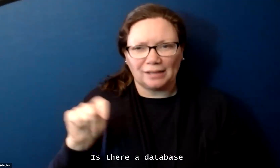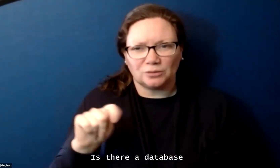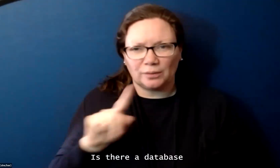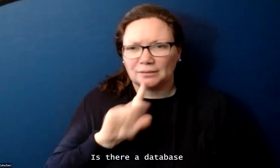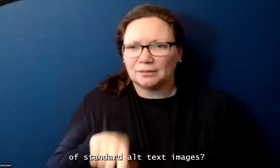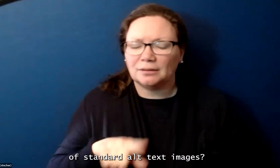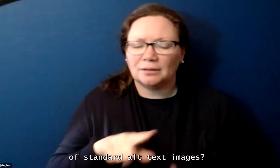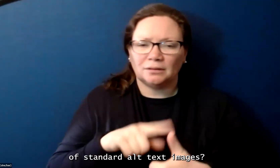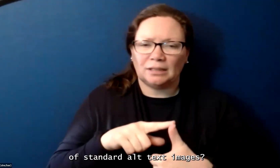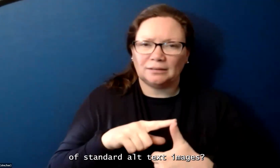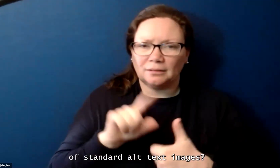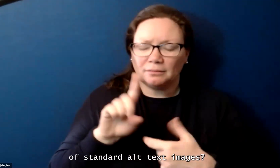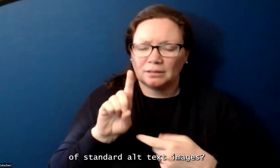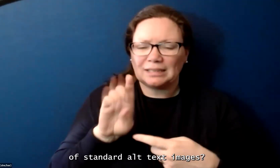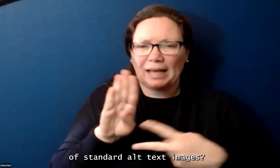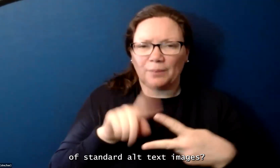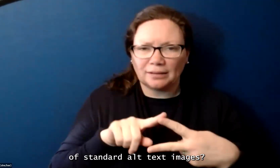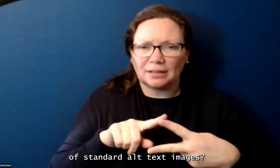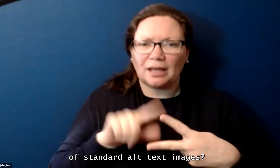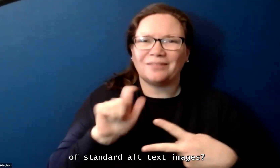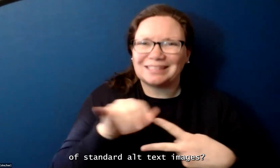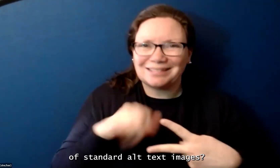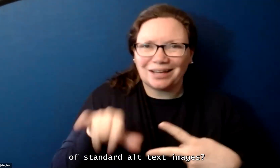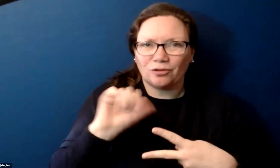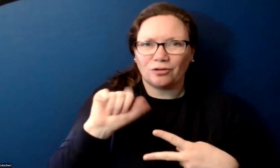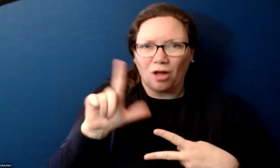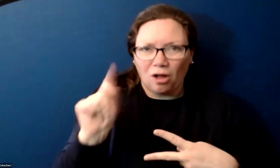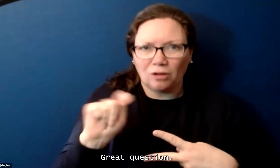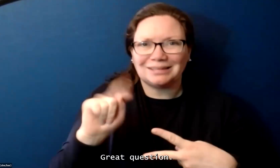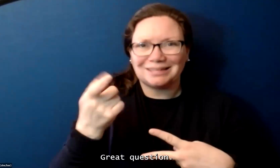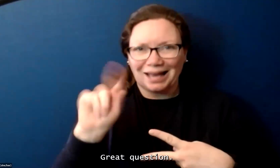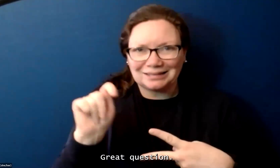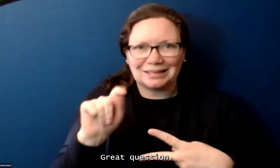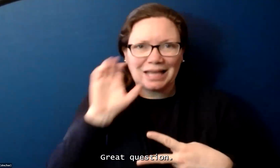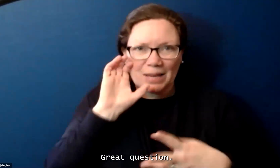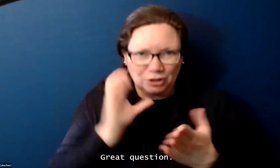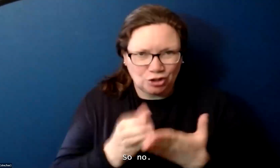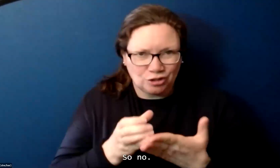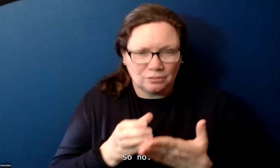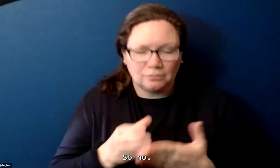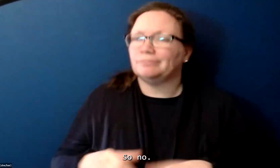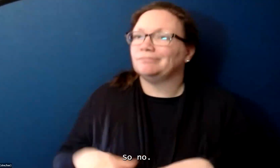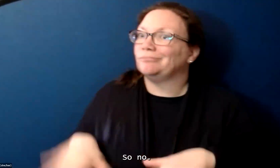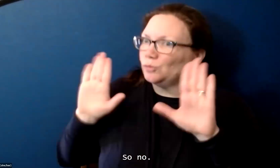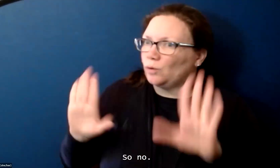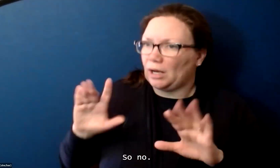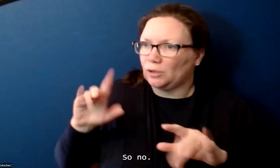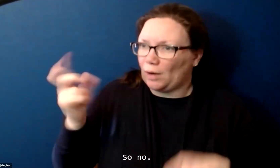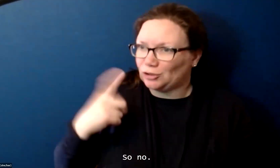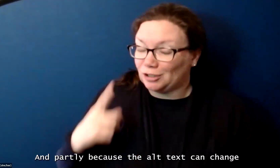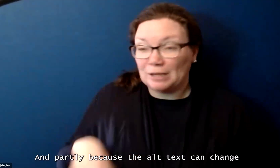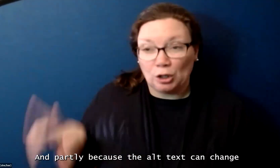is there a database of standard alt text images? Great question. So